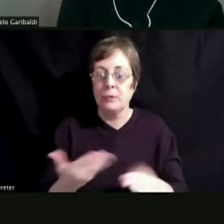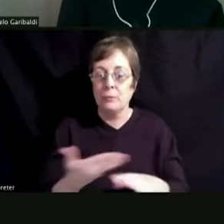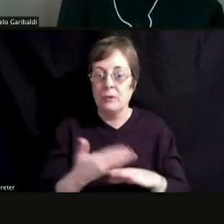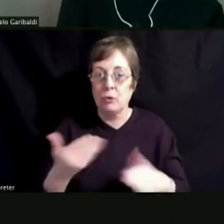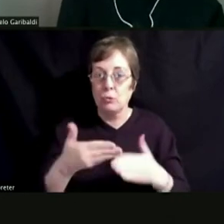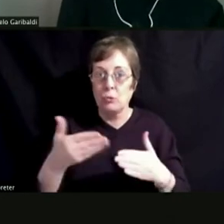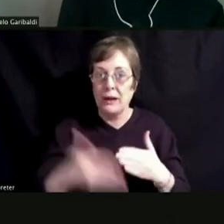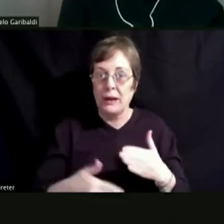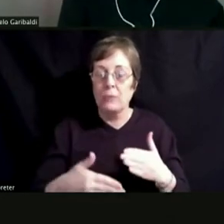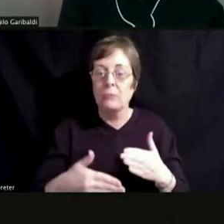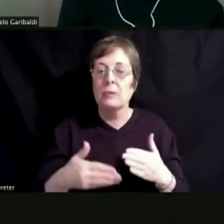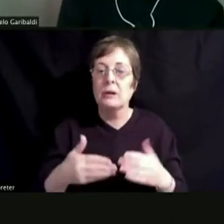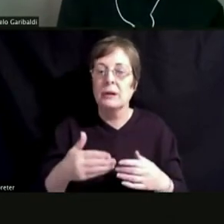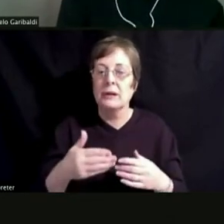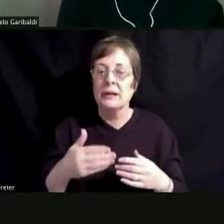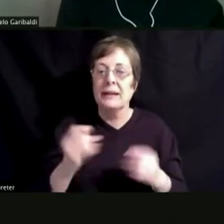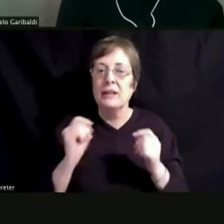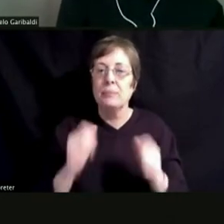The first question is,